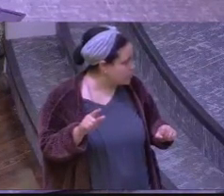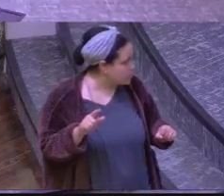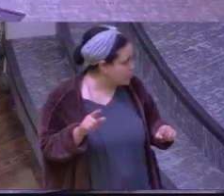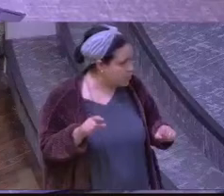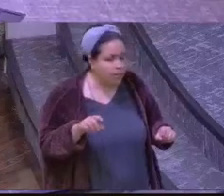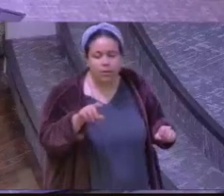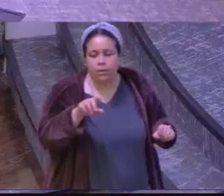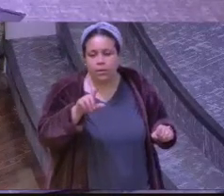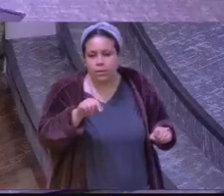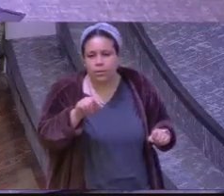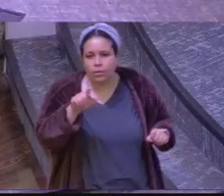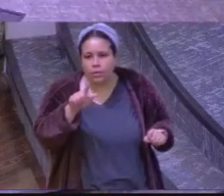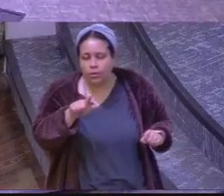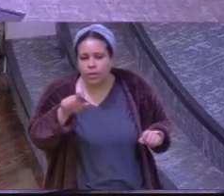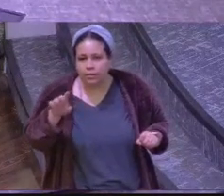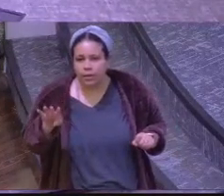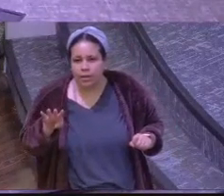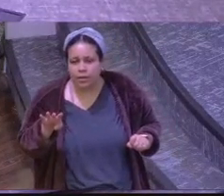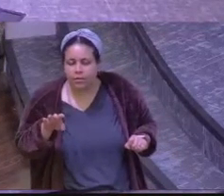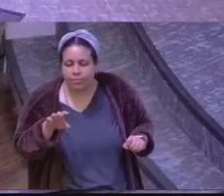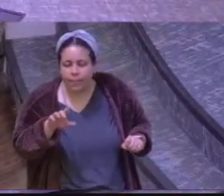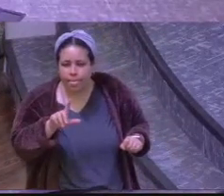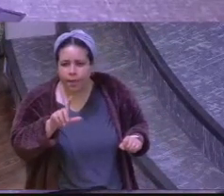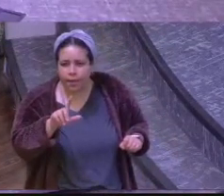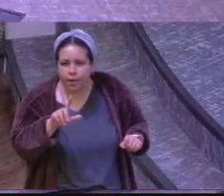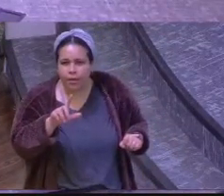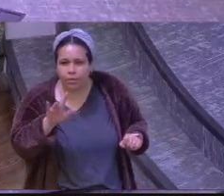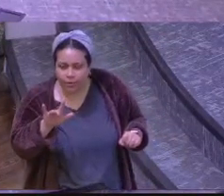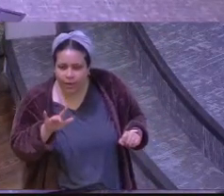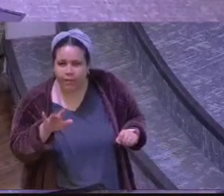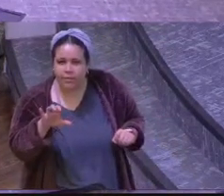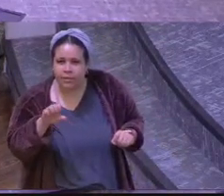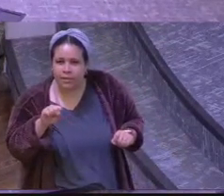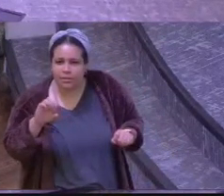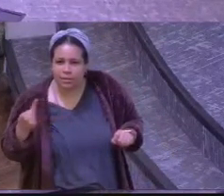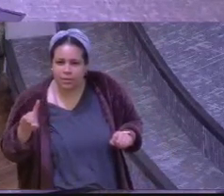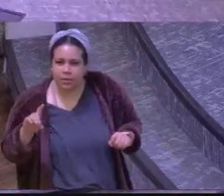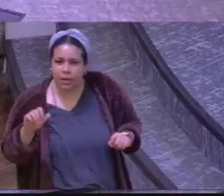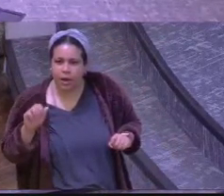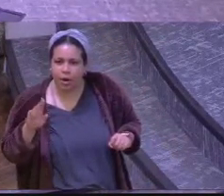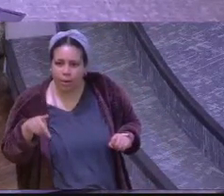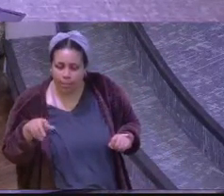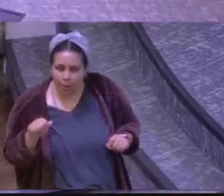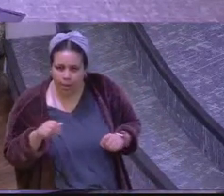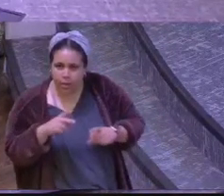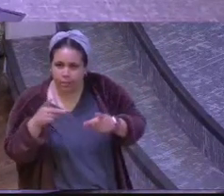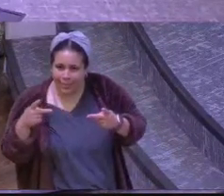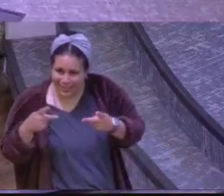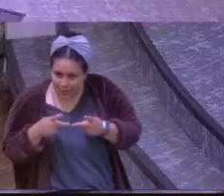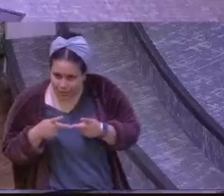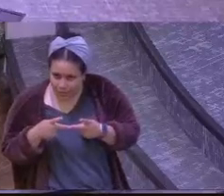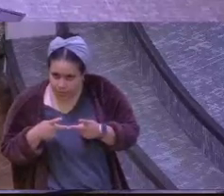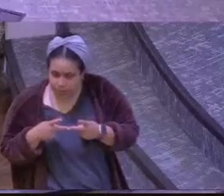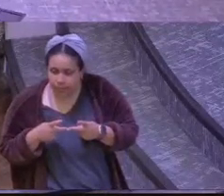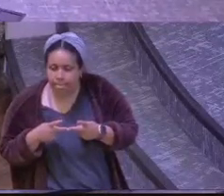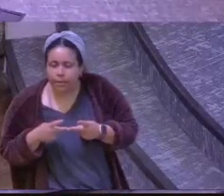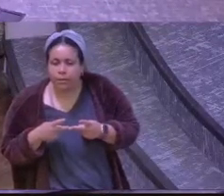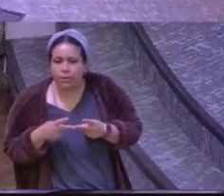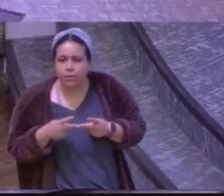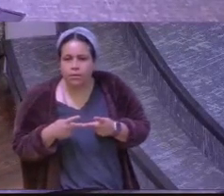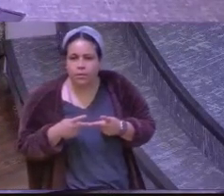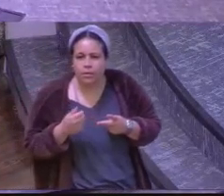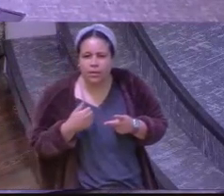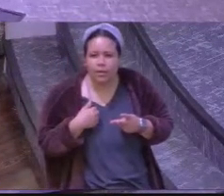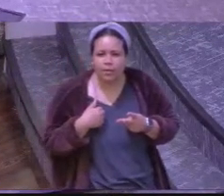2025 CCSD initiatives and then the ARPA positions. So they're, you know, they printed out two on a page for me. So my question is there